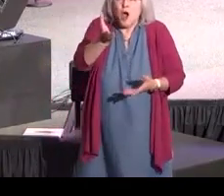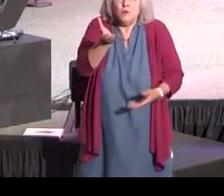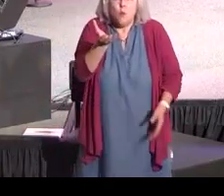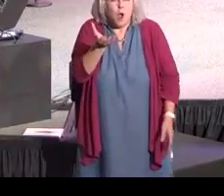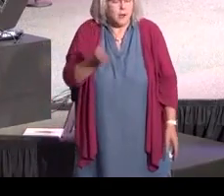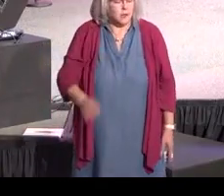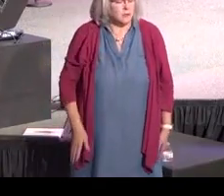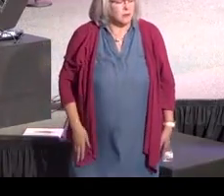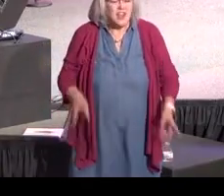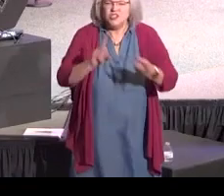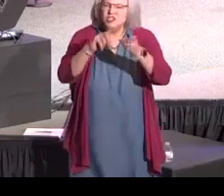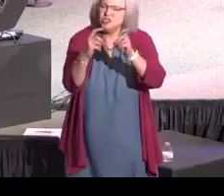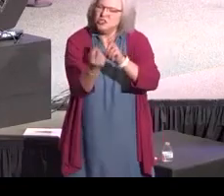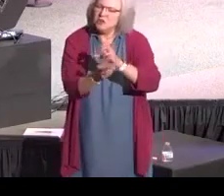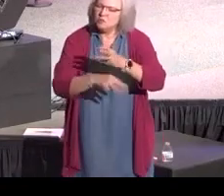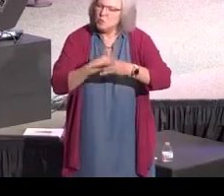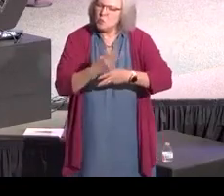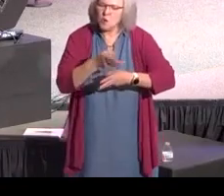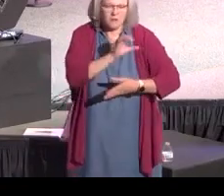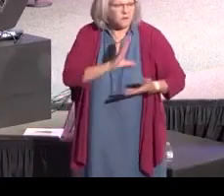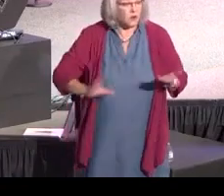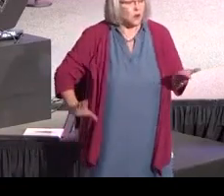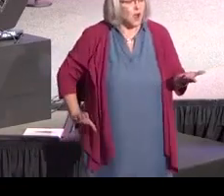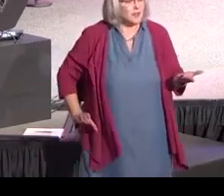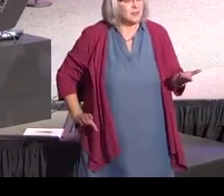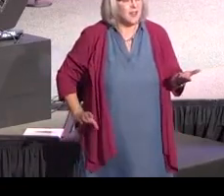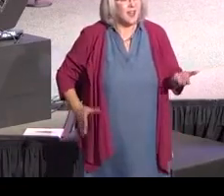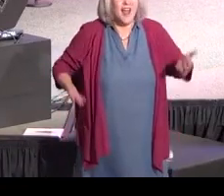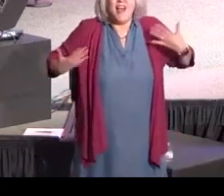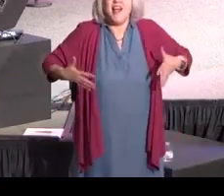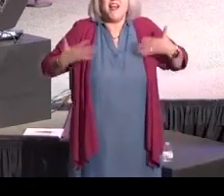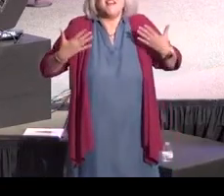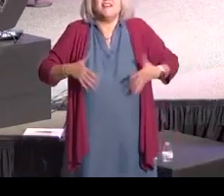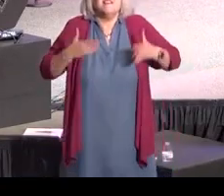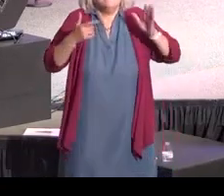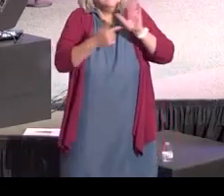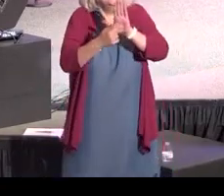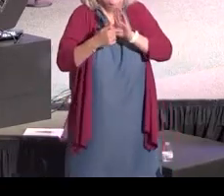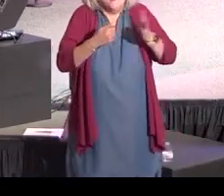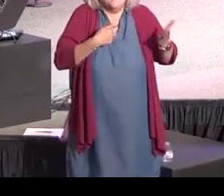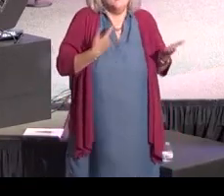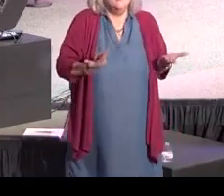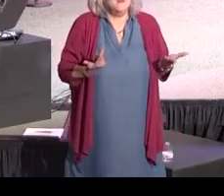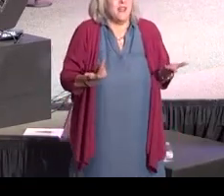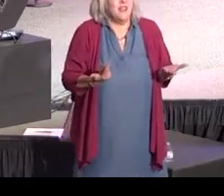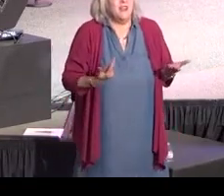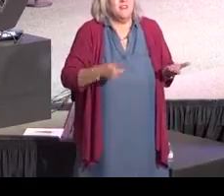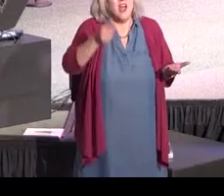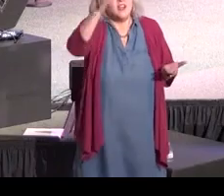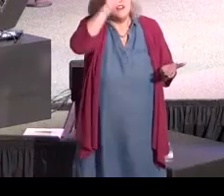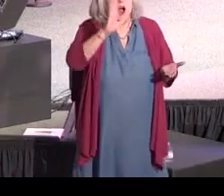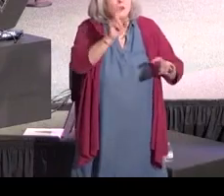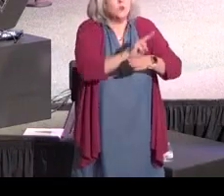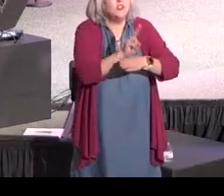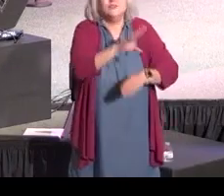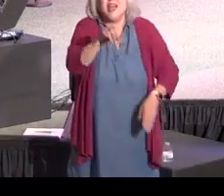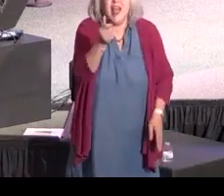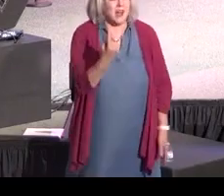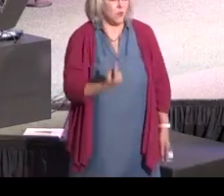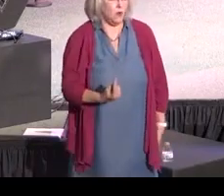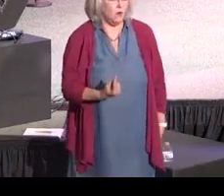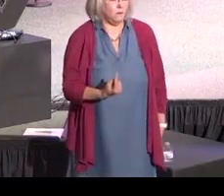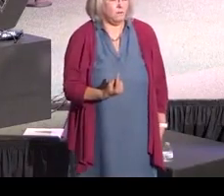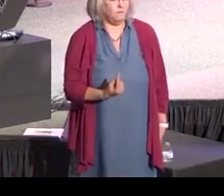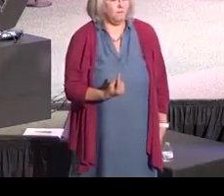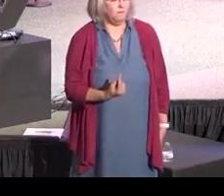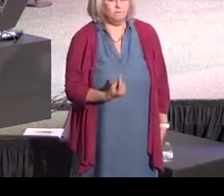Christ. And you know what that shows me? Is that no one is out of God's reach. You may have come here today